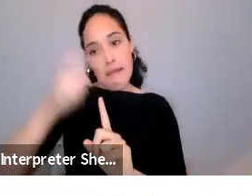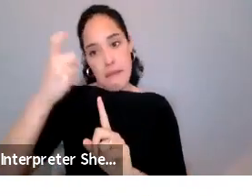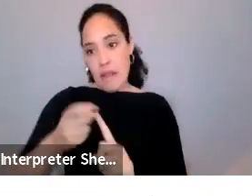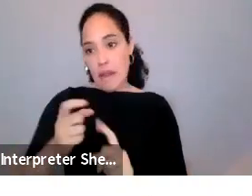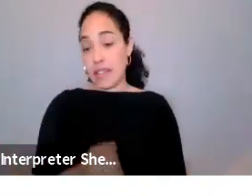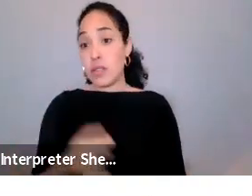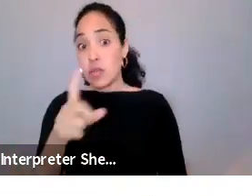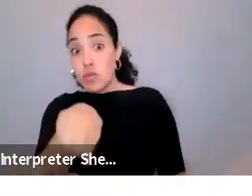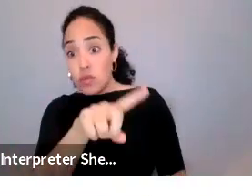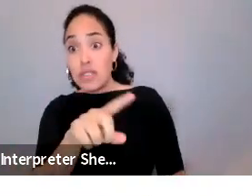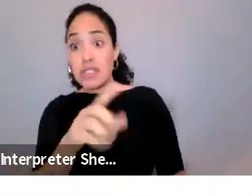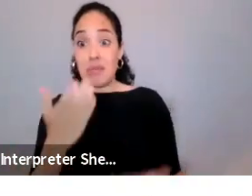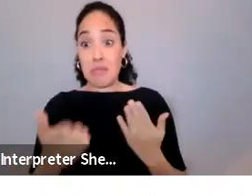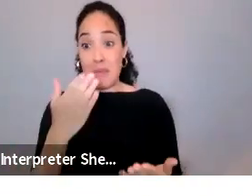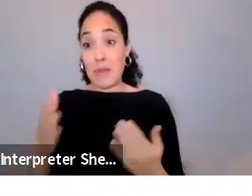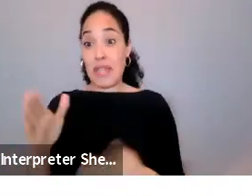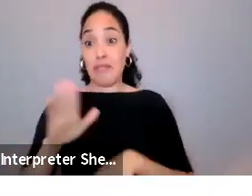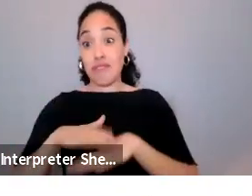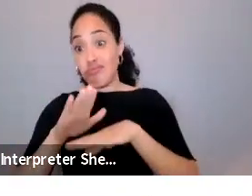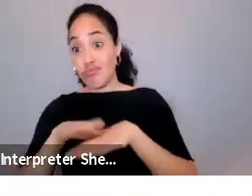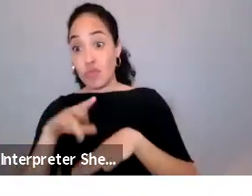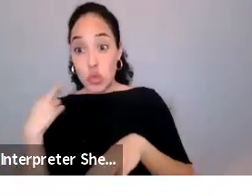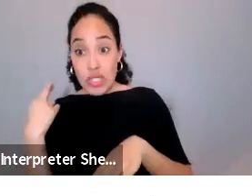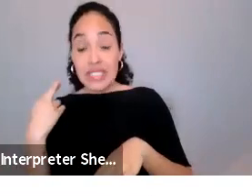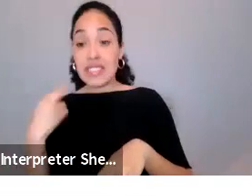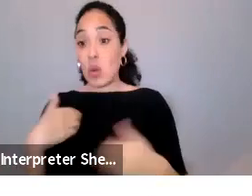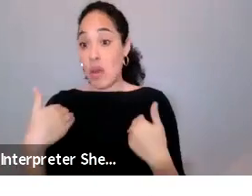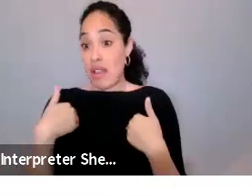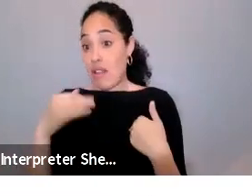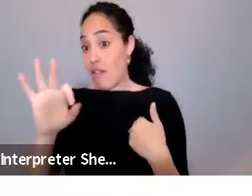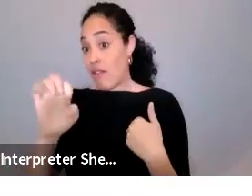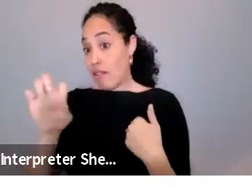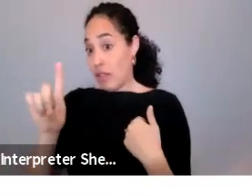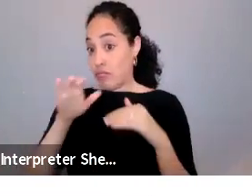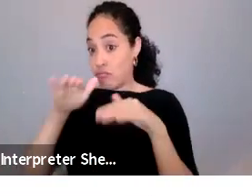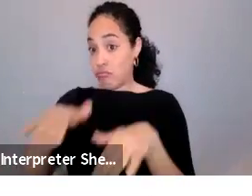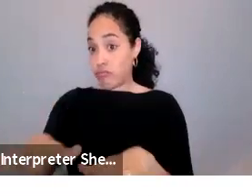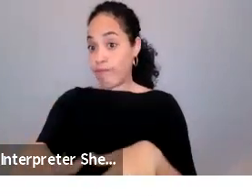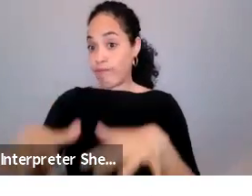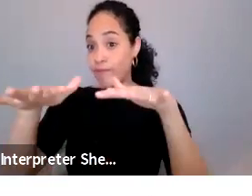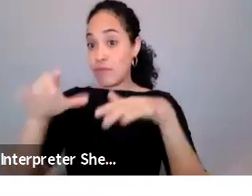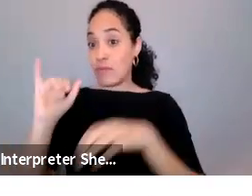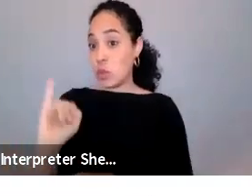have flood insurance, again, now is the time to talk to your insurance agent.